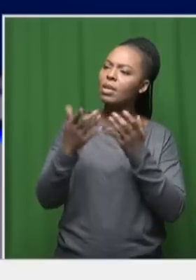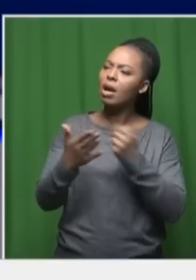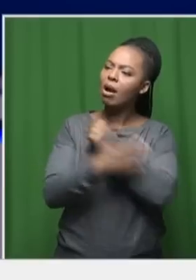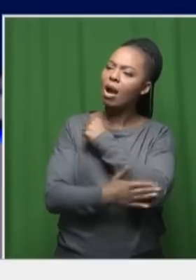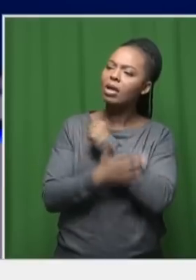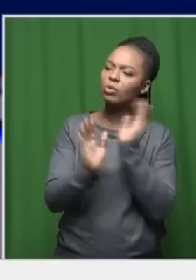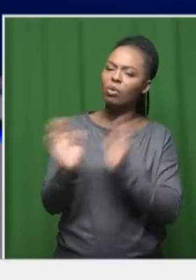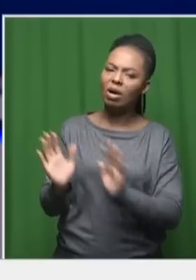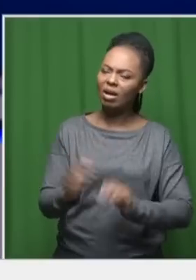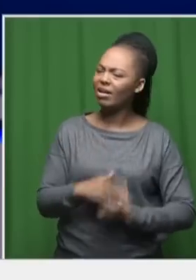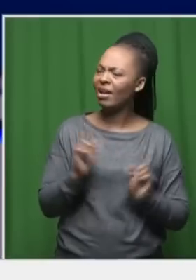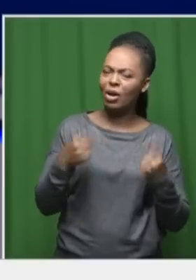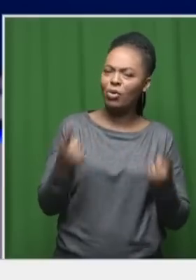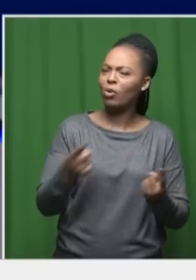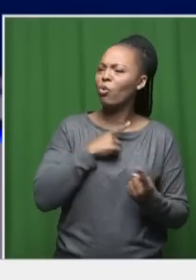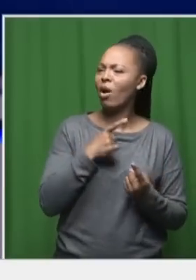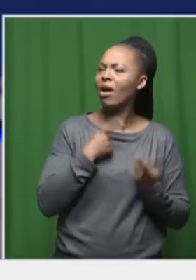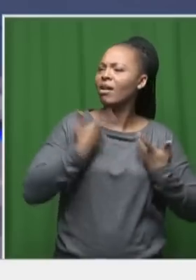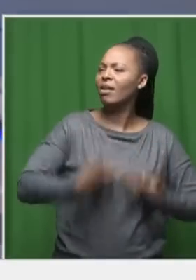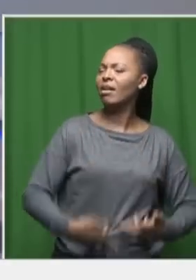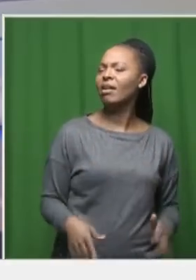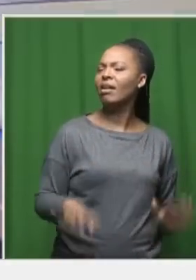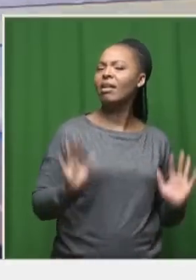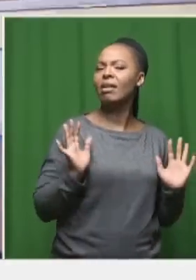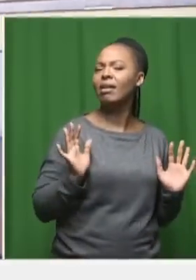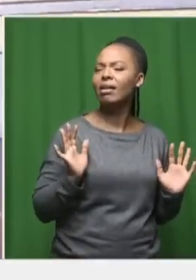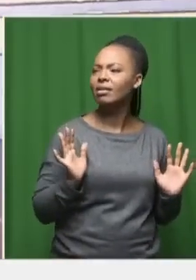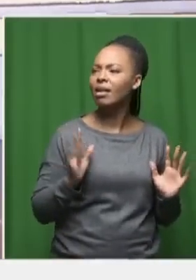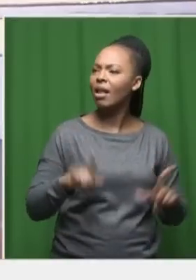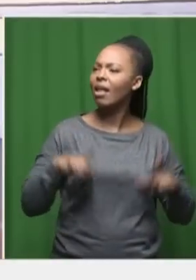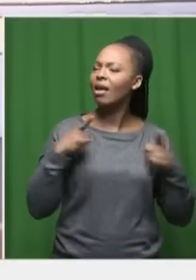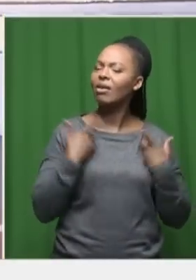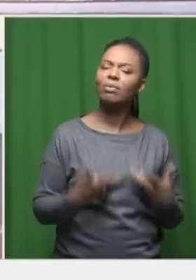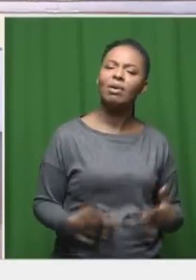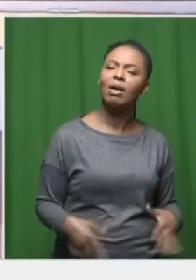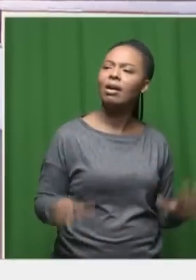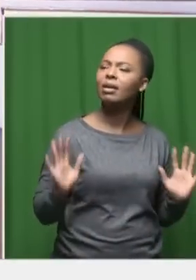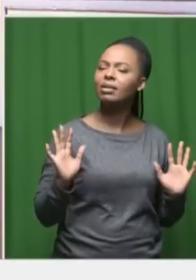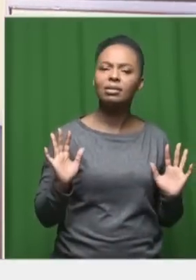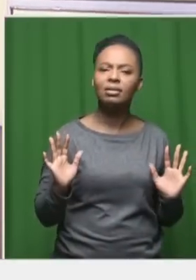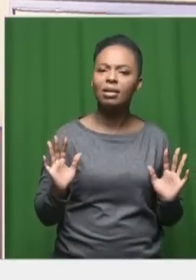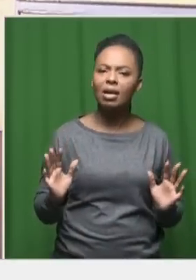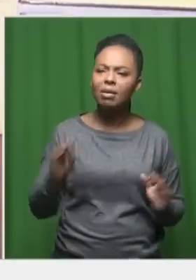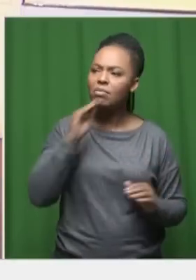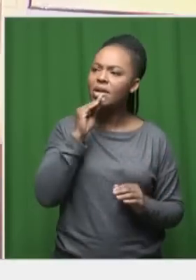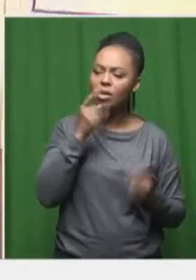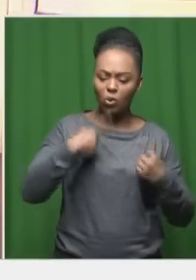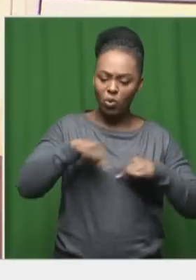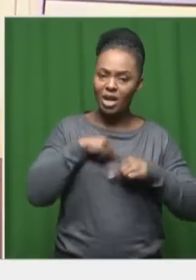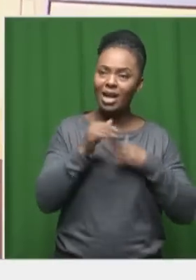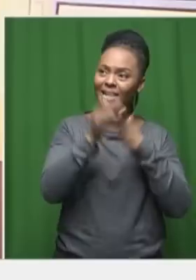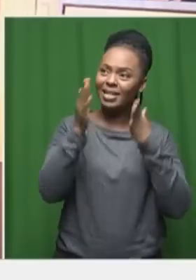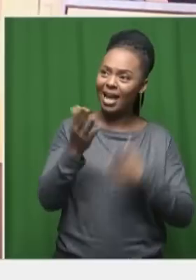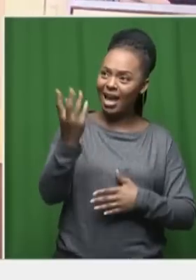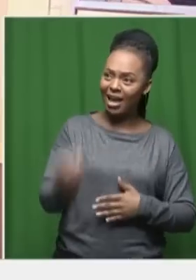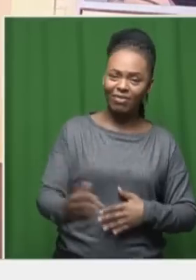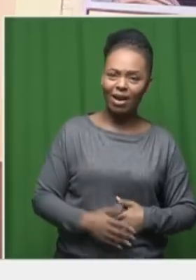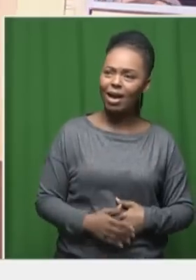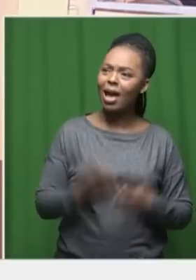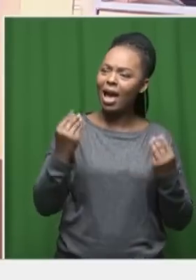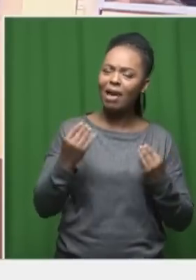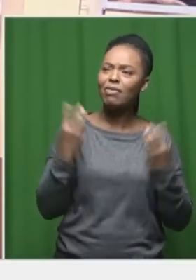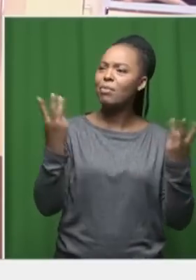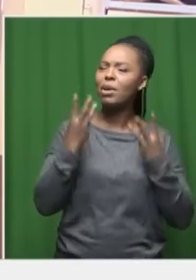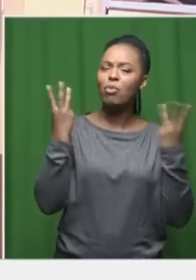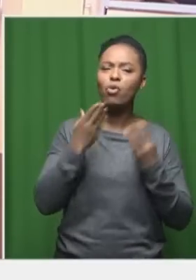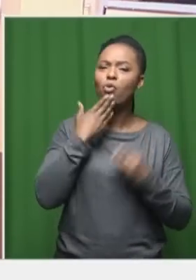it? I wouldn't. That's what leaders do. So for me, I'm not surprised because we don't have leaders. What we have is people that are there. They're just enjoying the Christmas perks